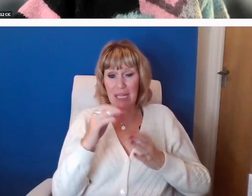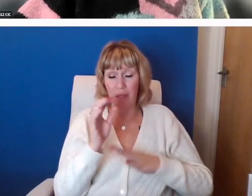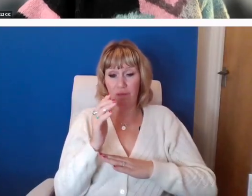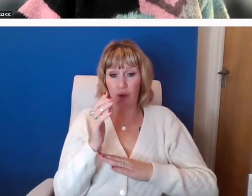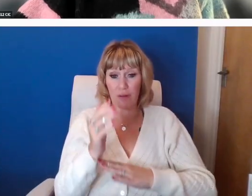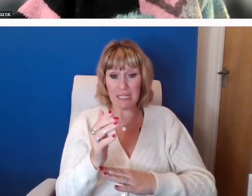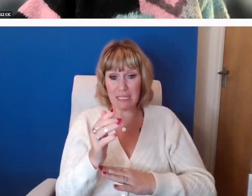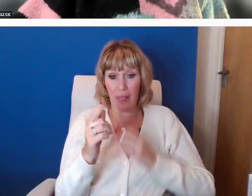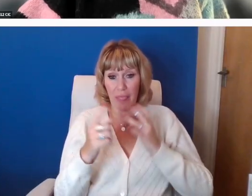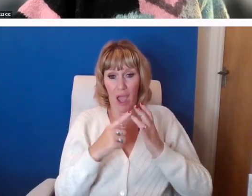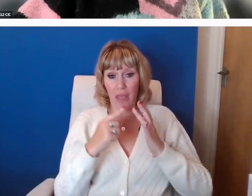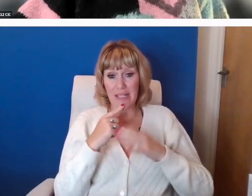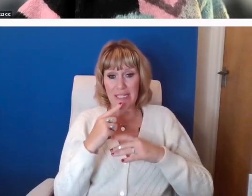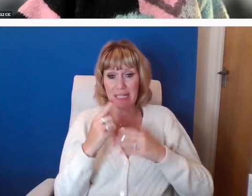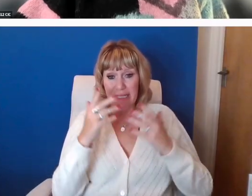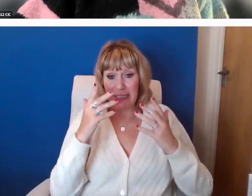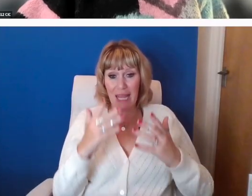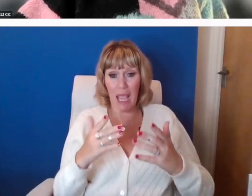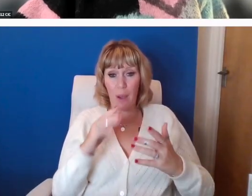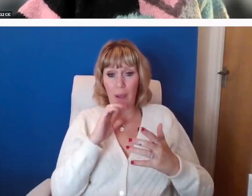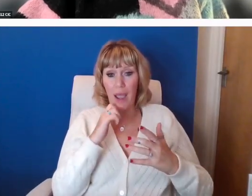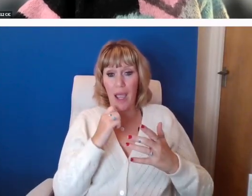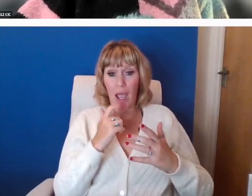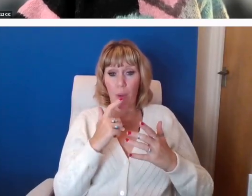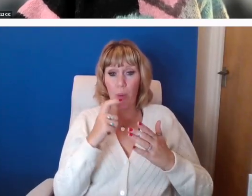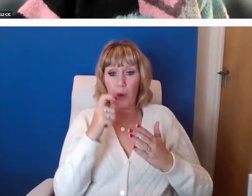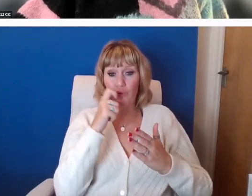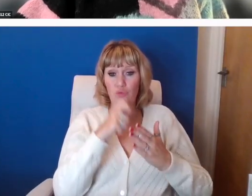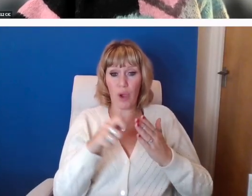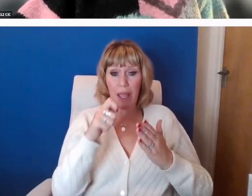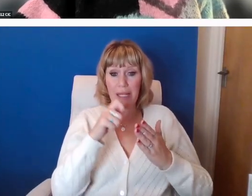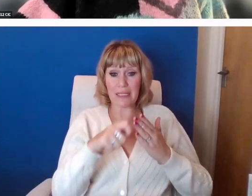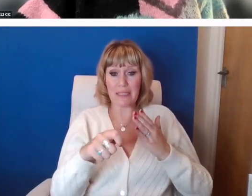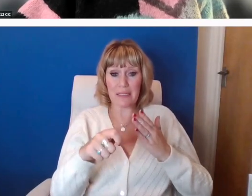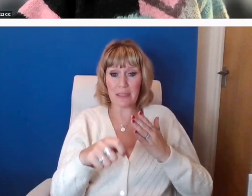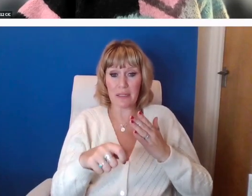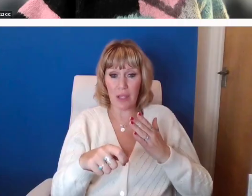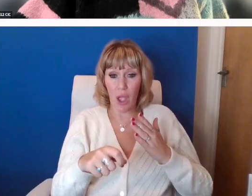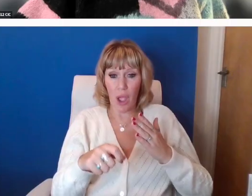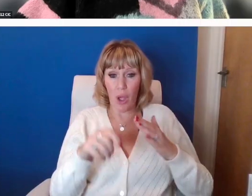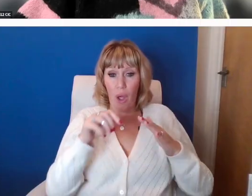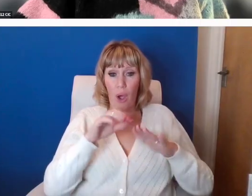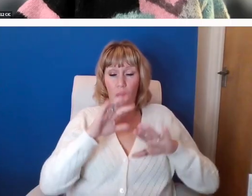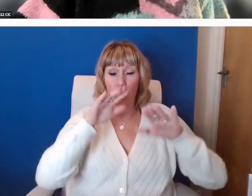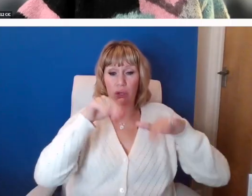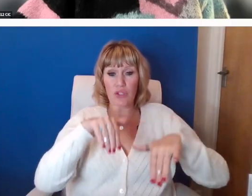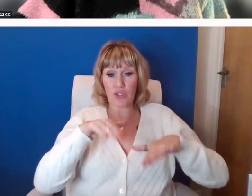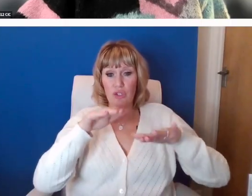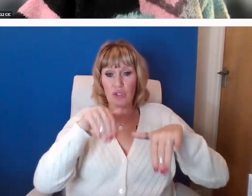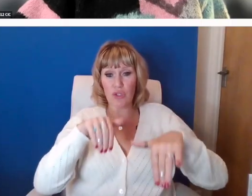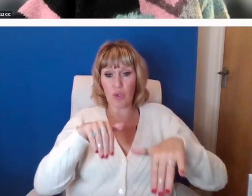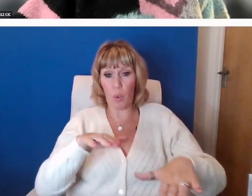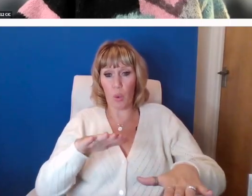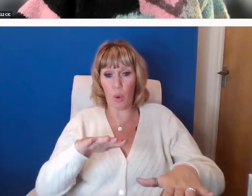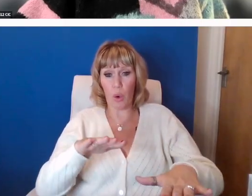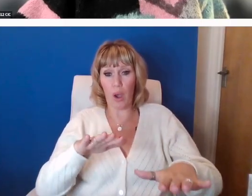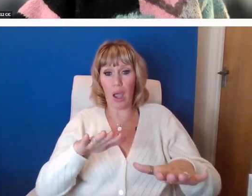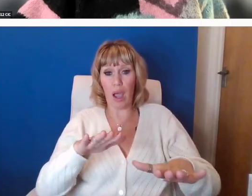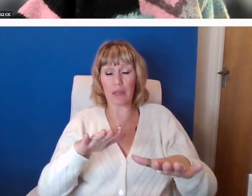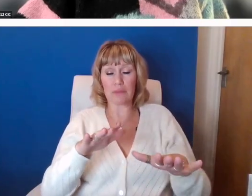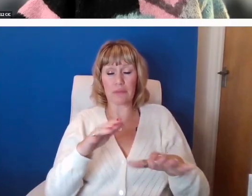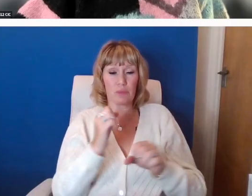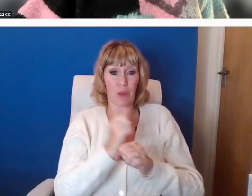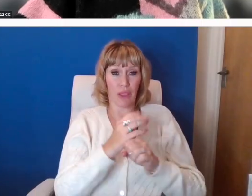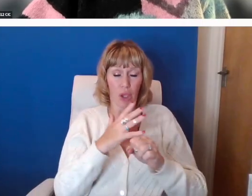And the other says, Now I will write on the shore in gold thread in the shape of a wave. And Kate